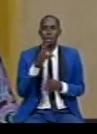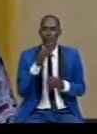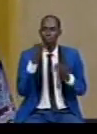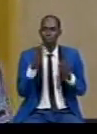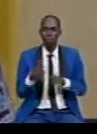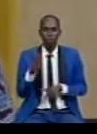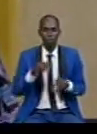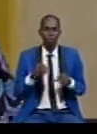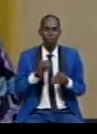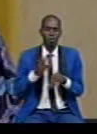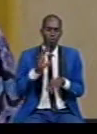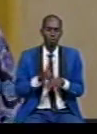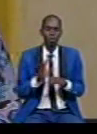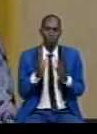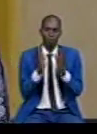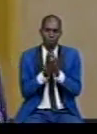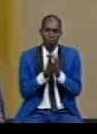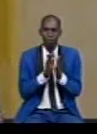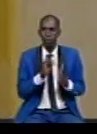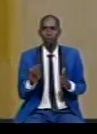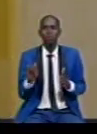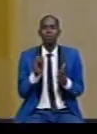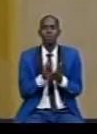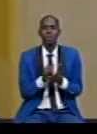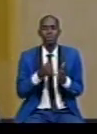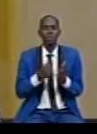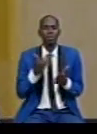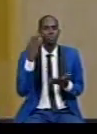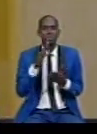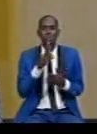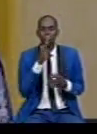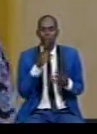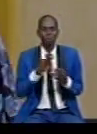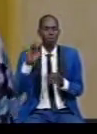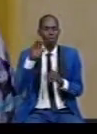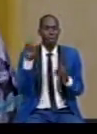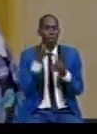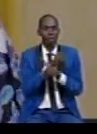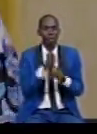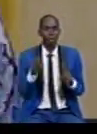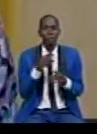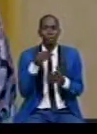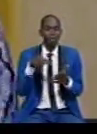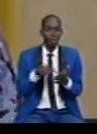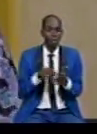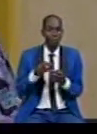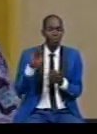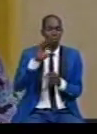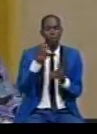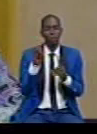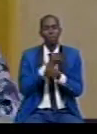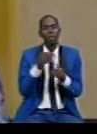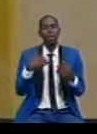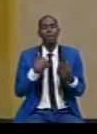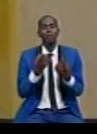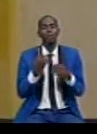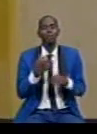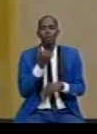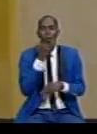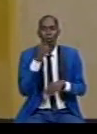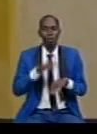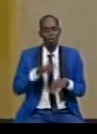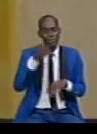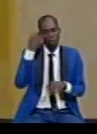there praying, that they said it's spiritual attack. I said, okay, this spiritual attack, you have come at the wrong time, because it happened